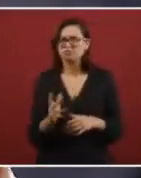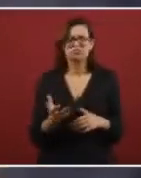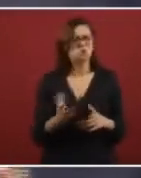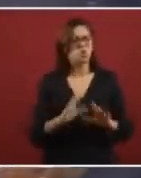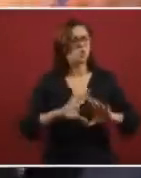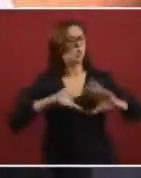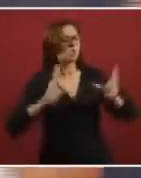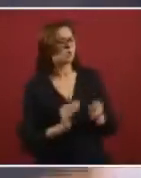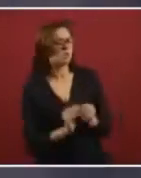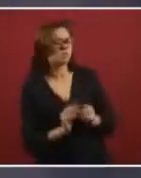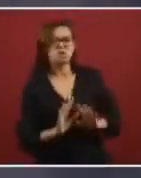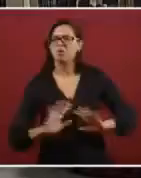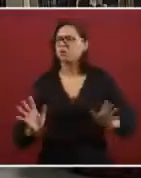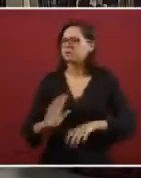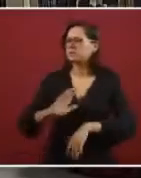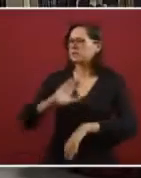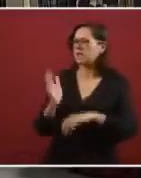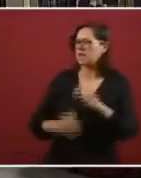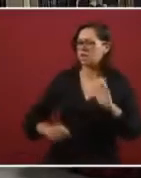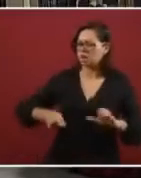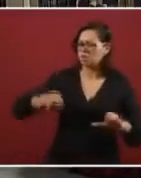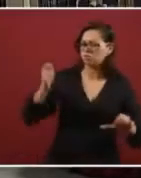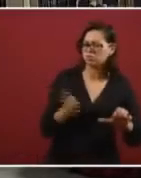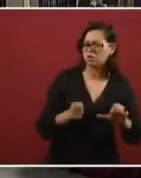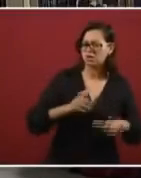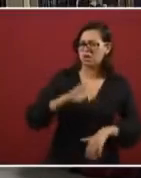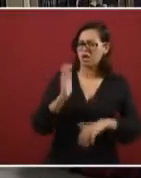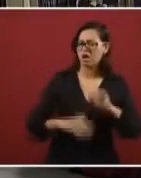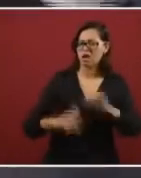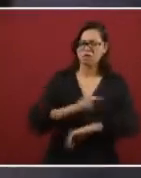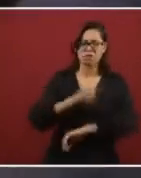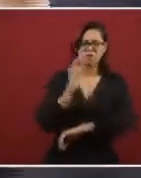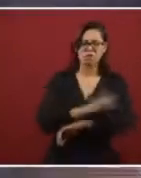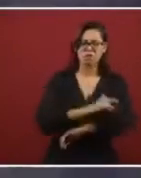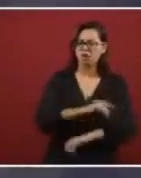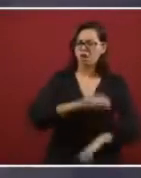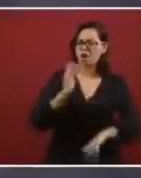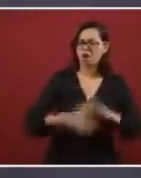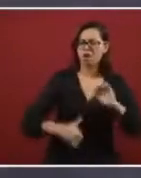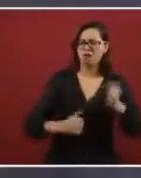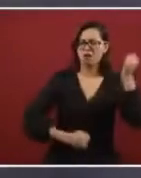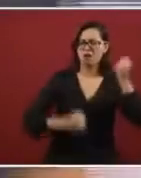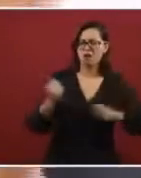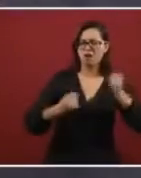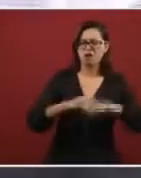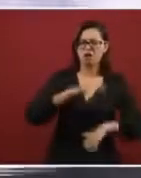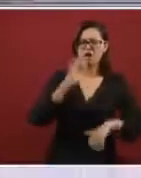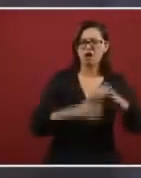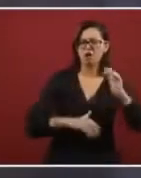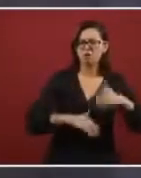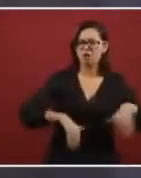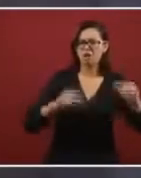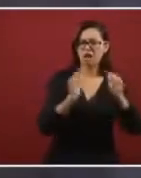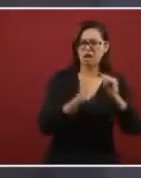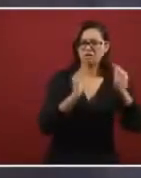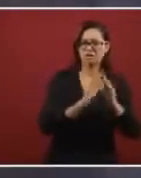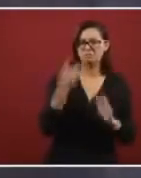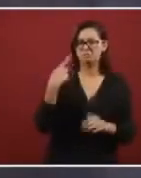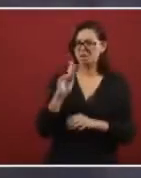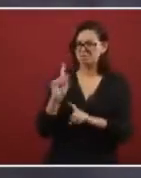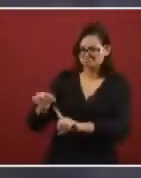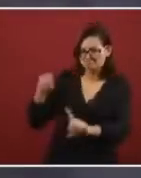is integral. Well, so say all the auctions and all